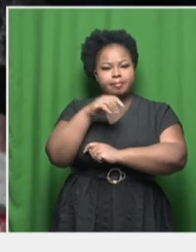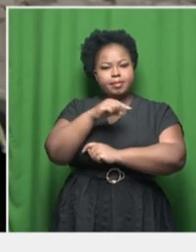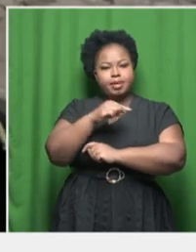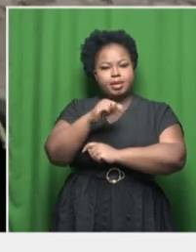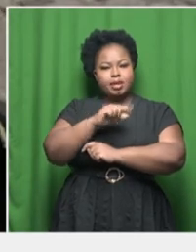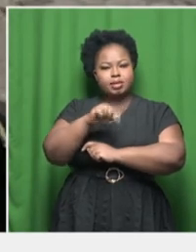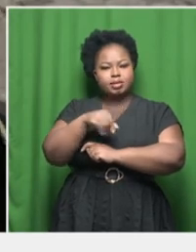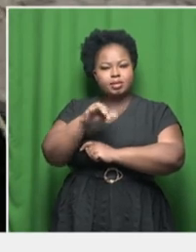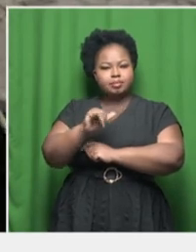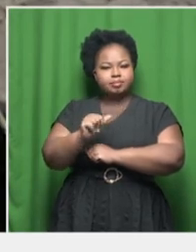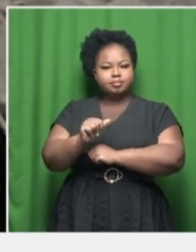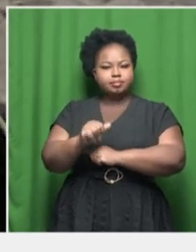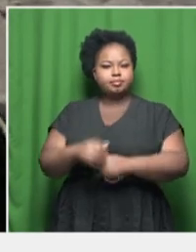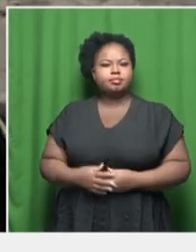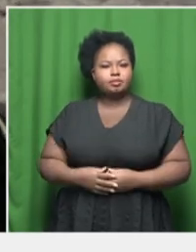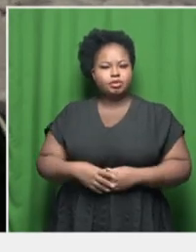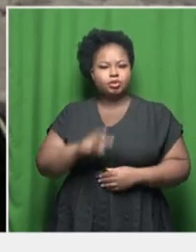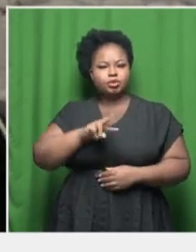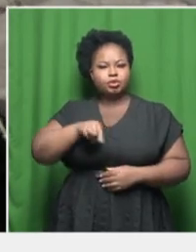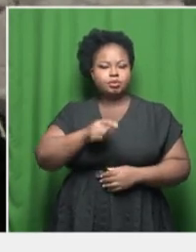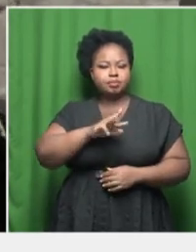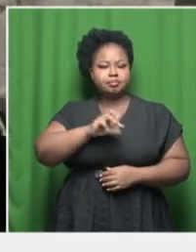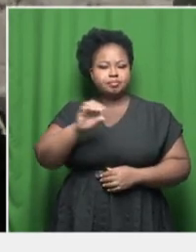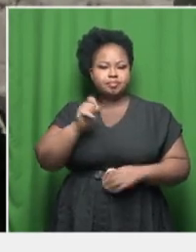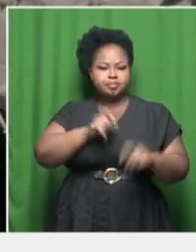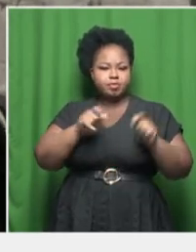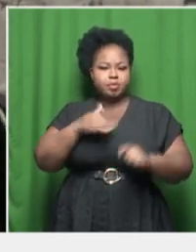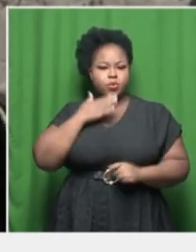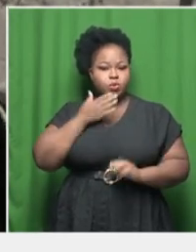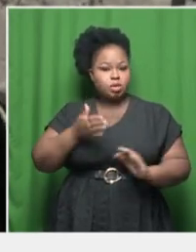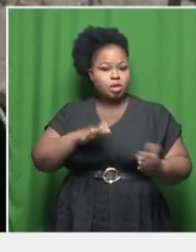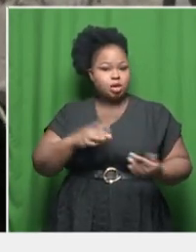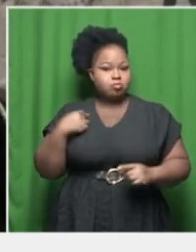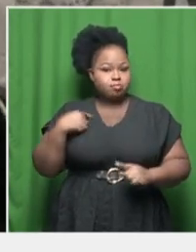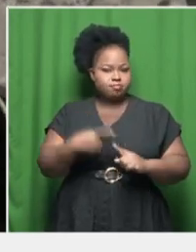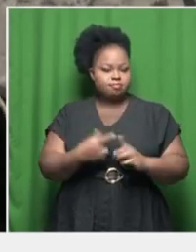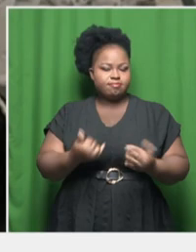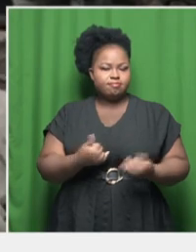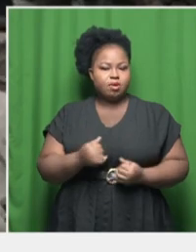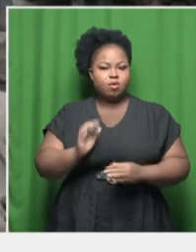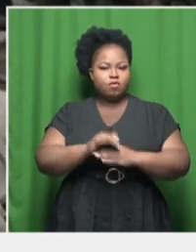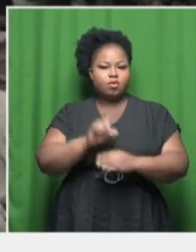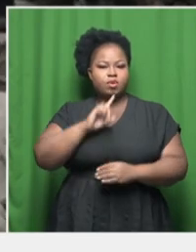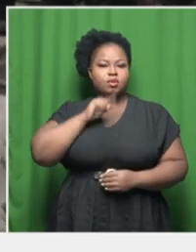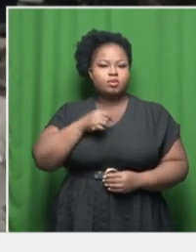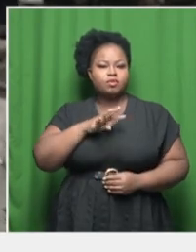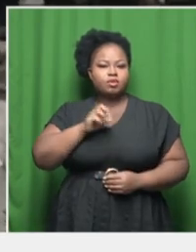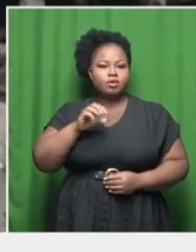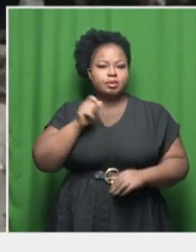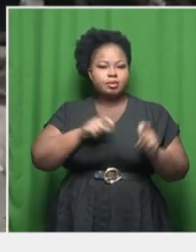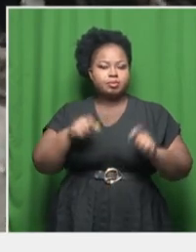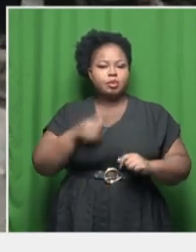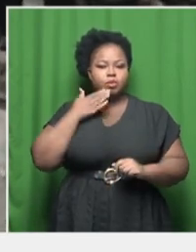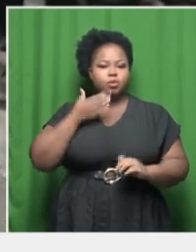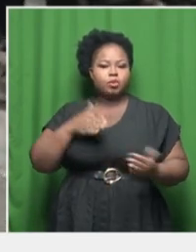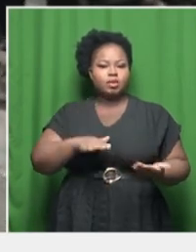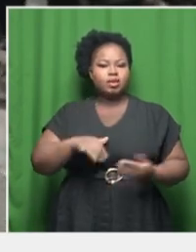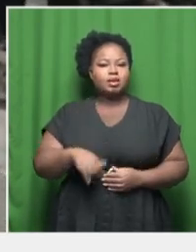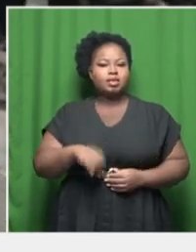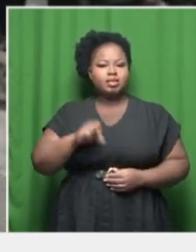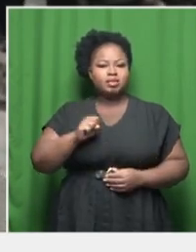Now, 2,900 people are known to have died in Turkey so far, and over 1,400 people were killed in